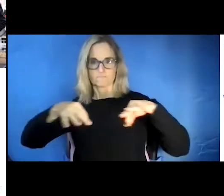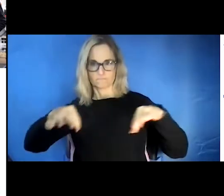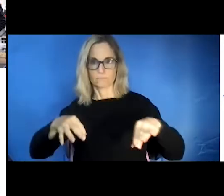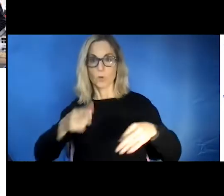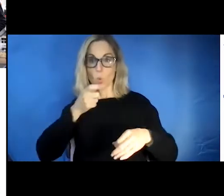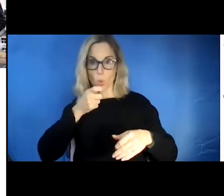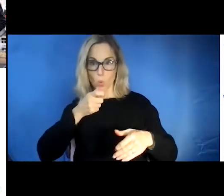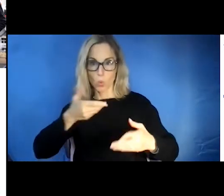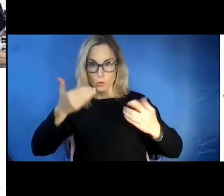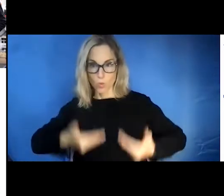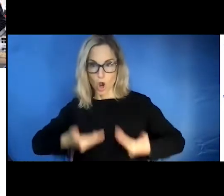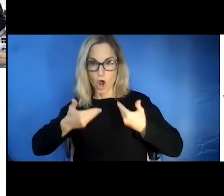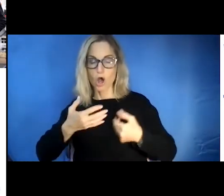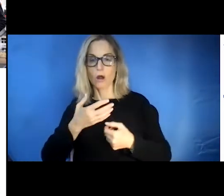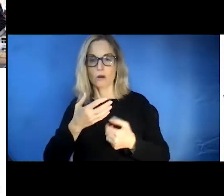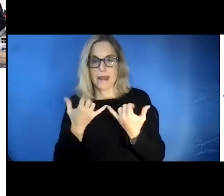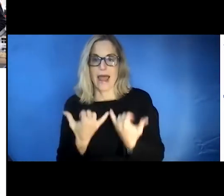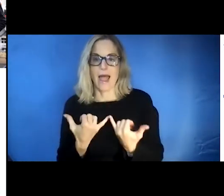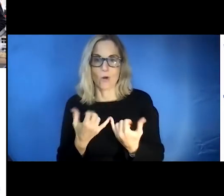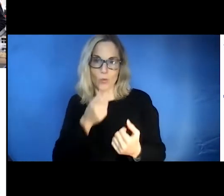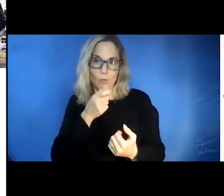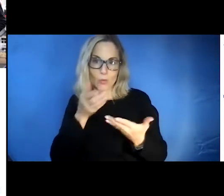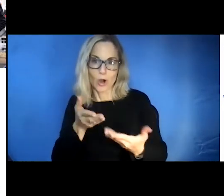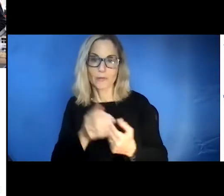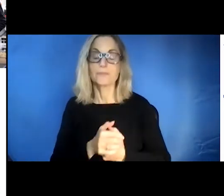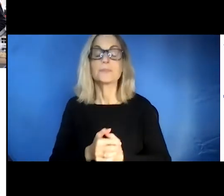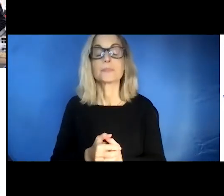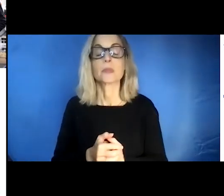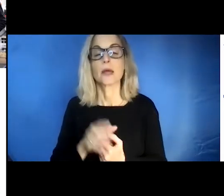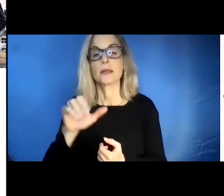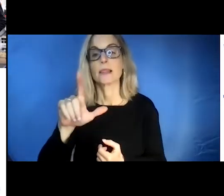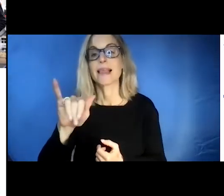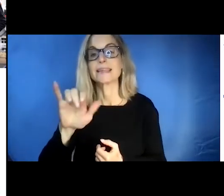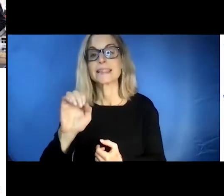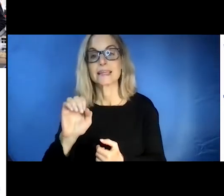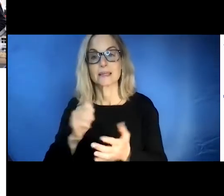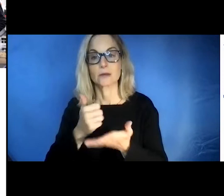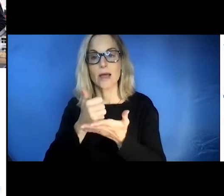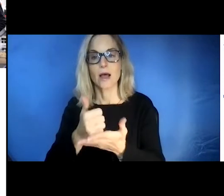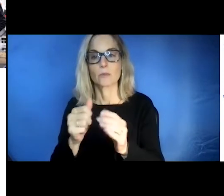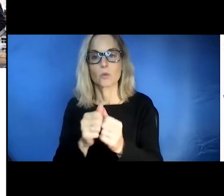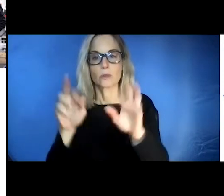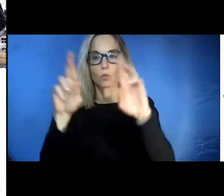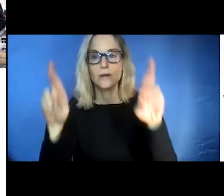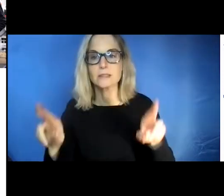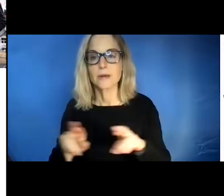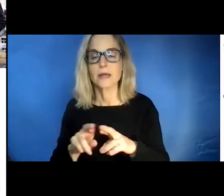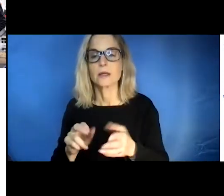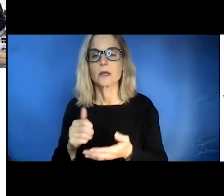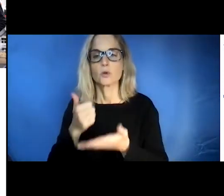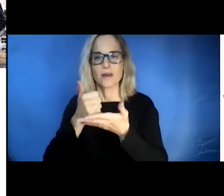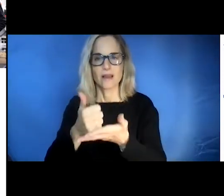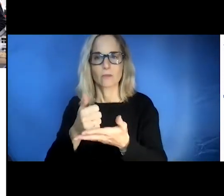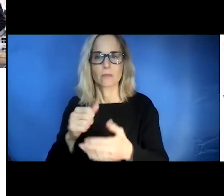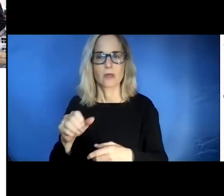a person now. Also, Leslie and her team can help you with that resume to get you past that software,